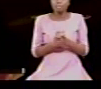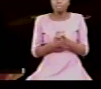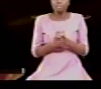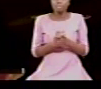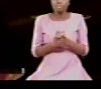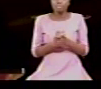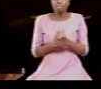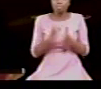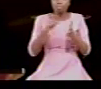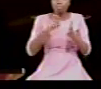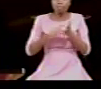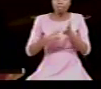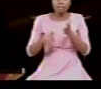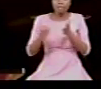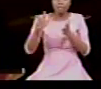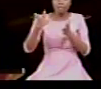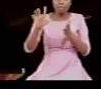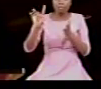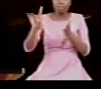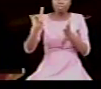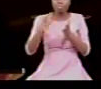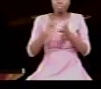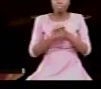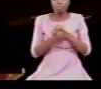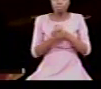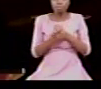I'll read from verse 38.